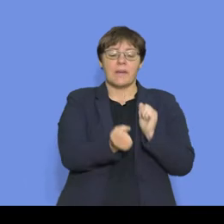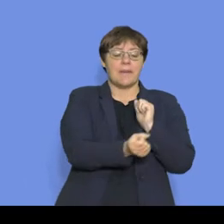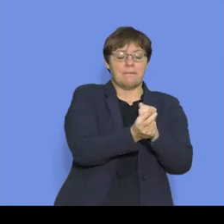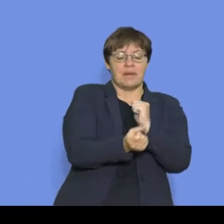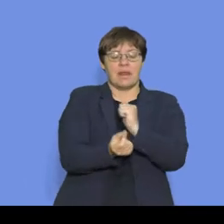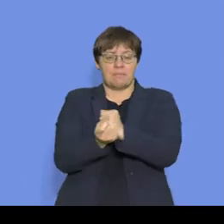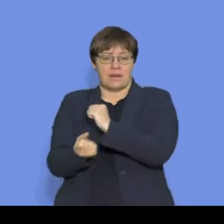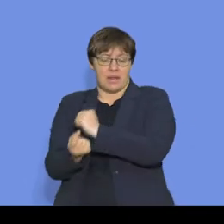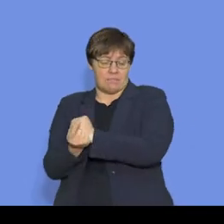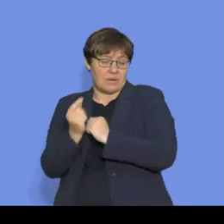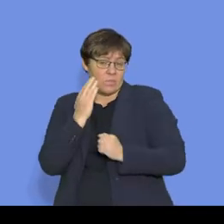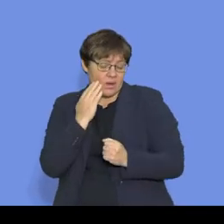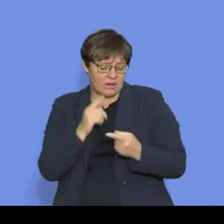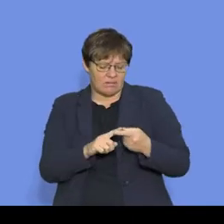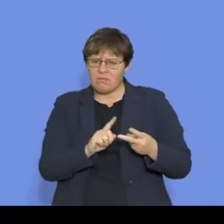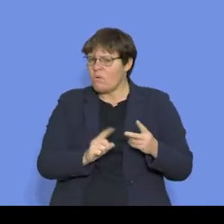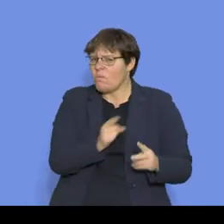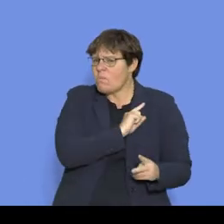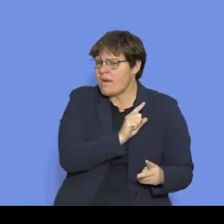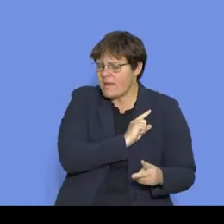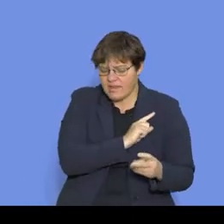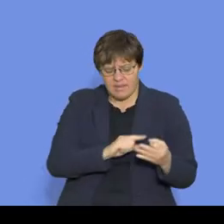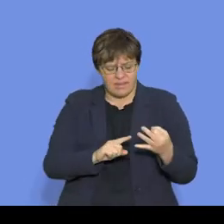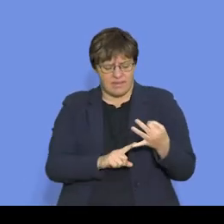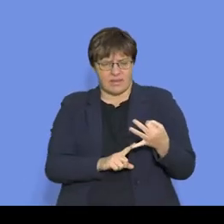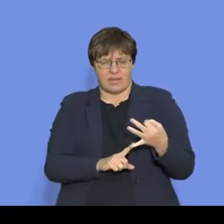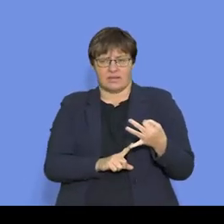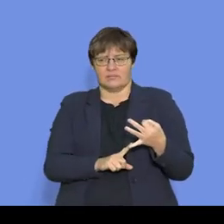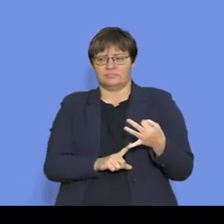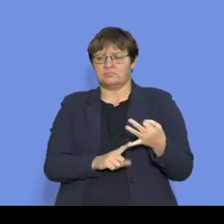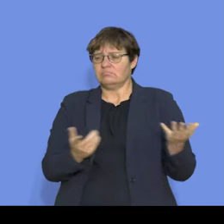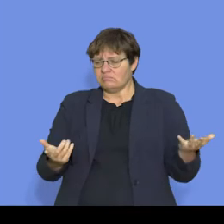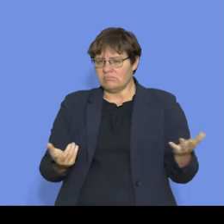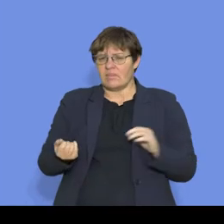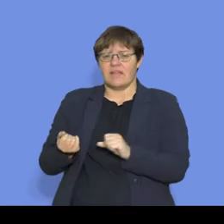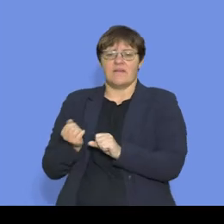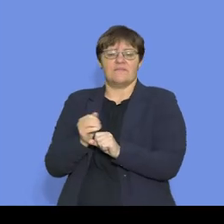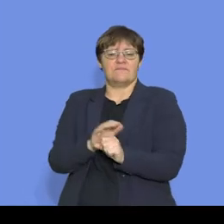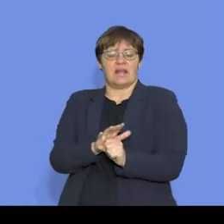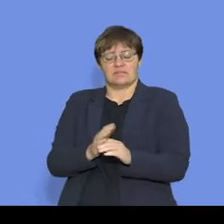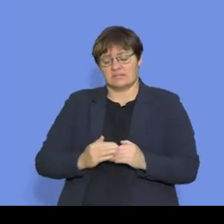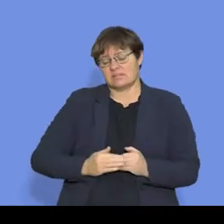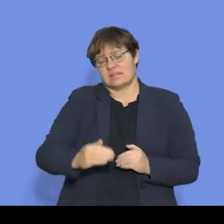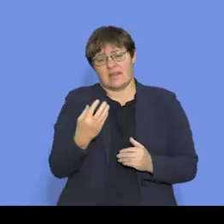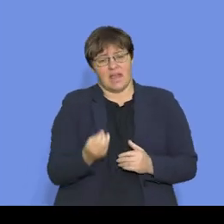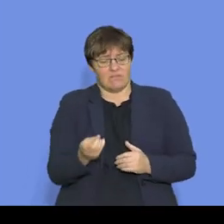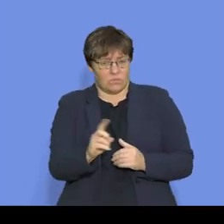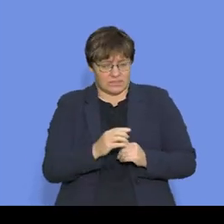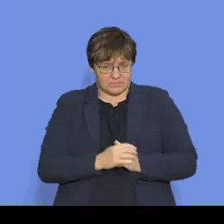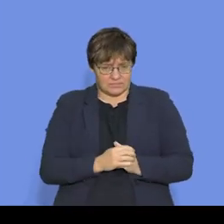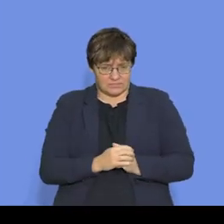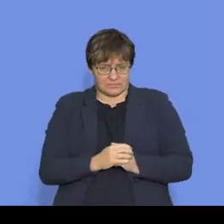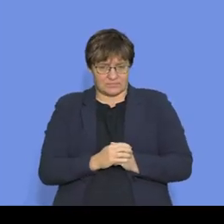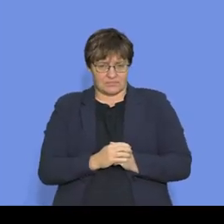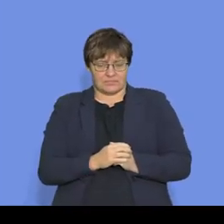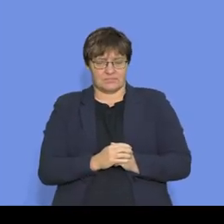occur, why did they occur, and what effect did mass extinctions have